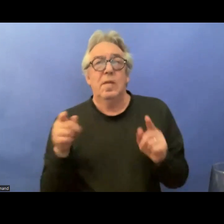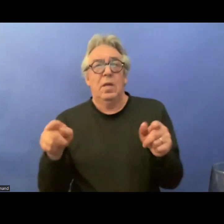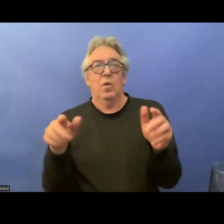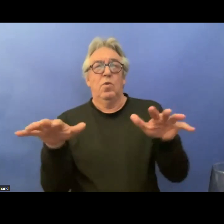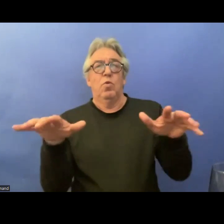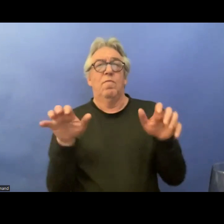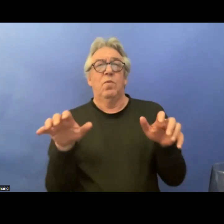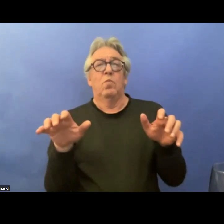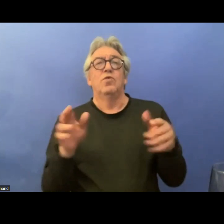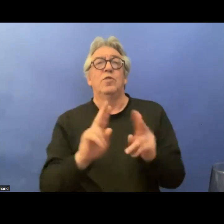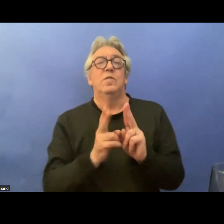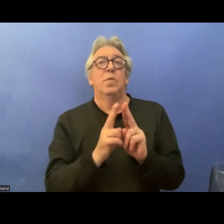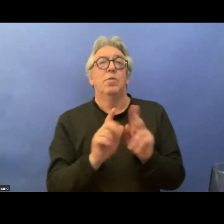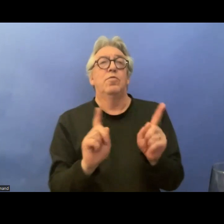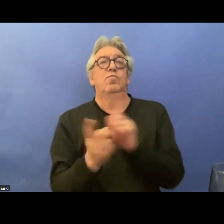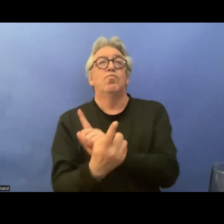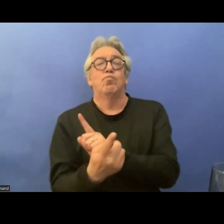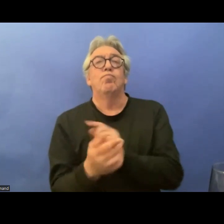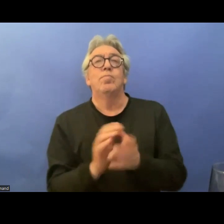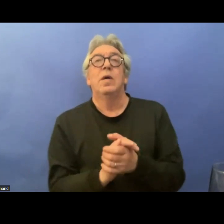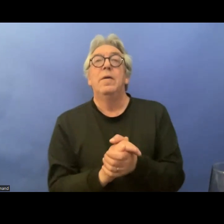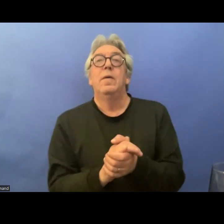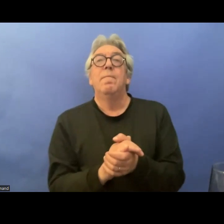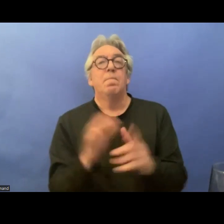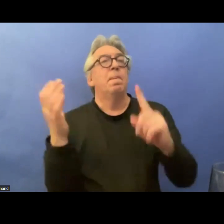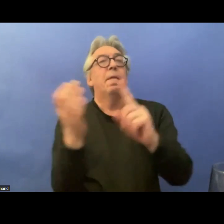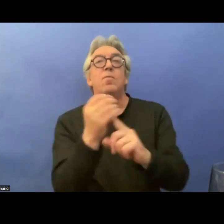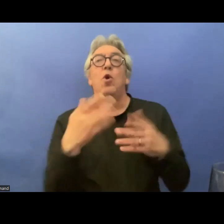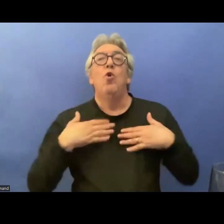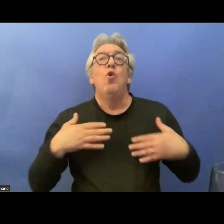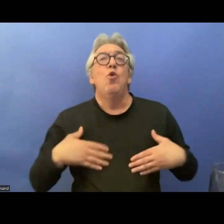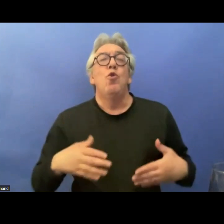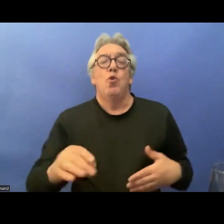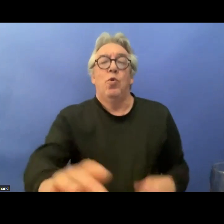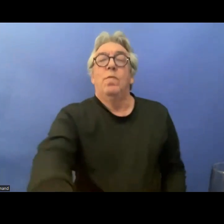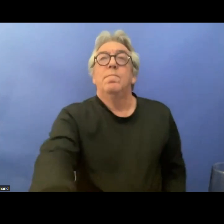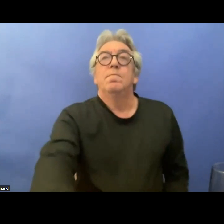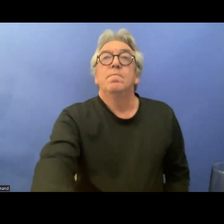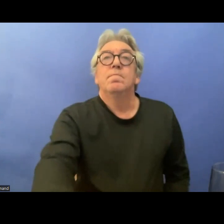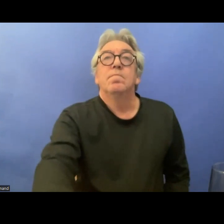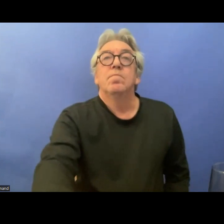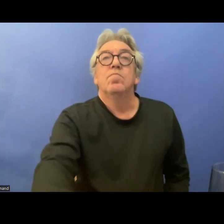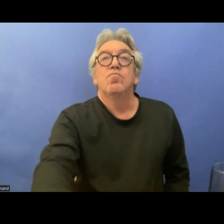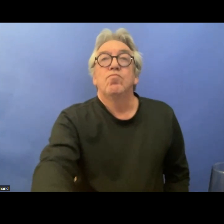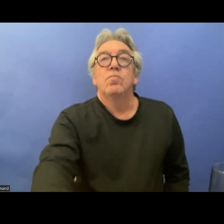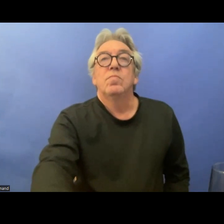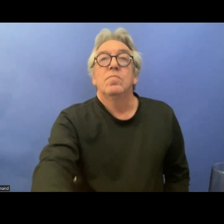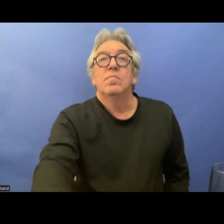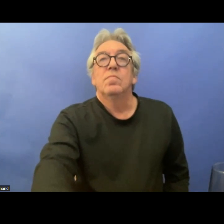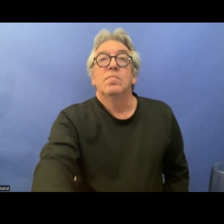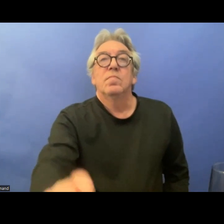and ensure resource for human resource capacity building and working for DRG at